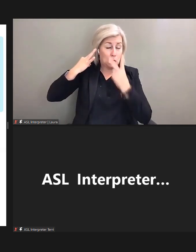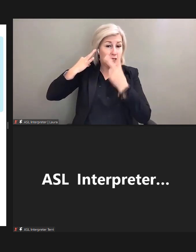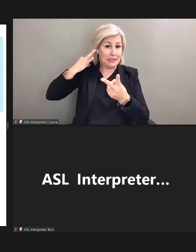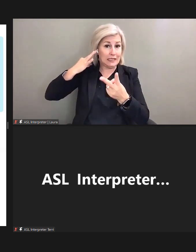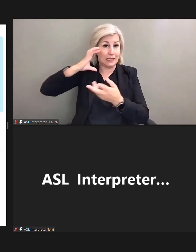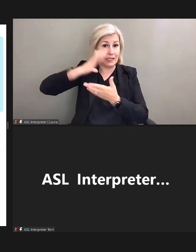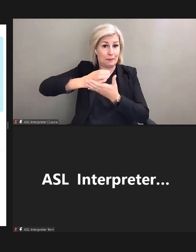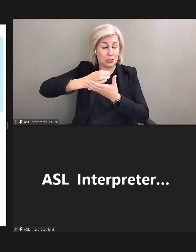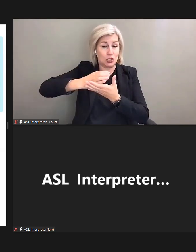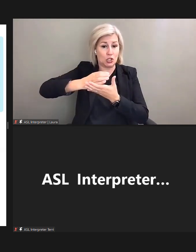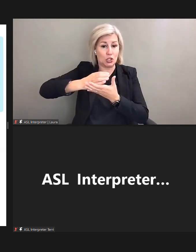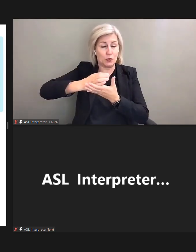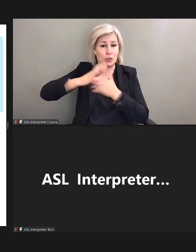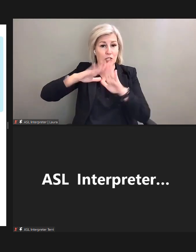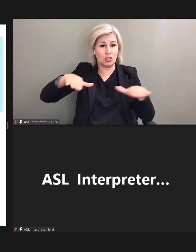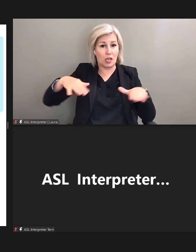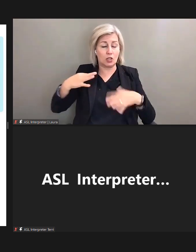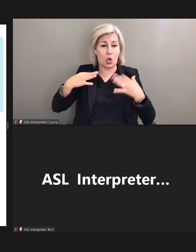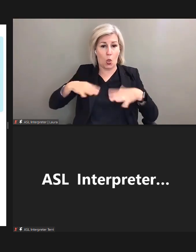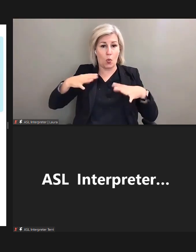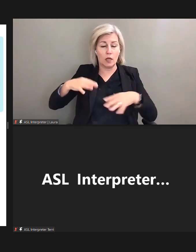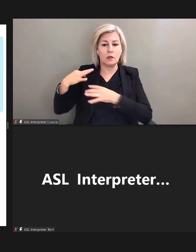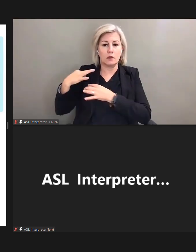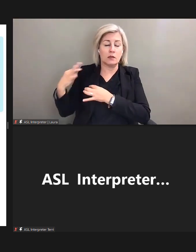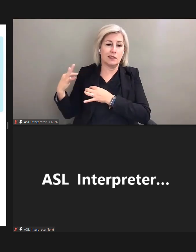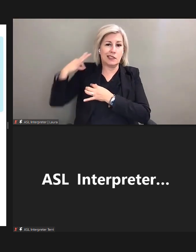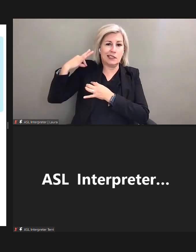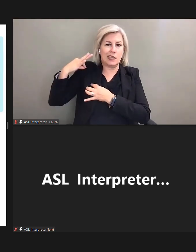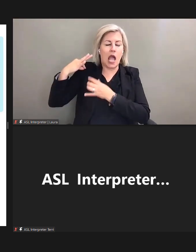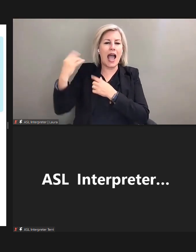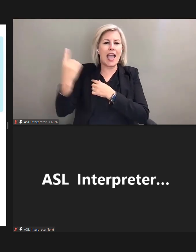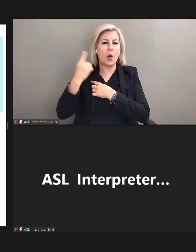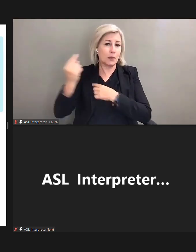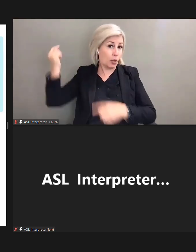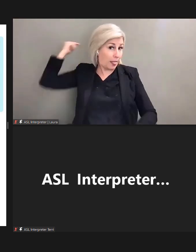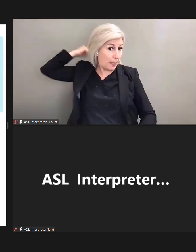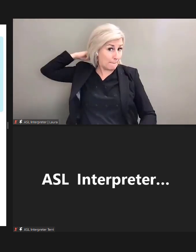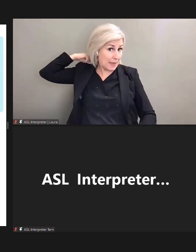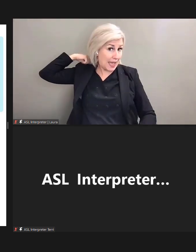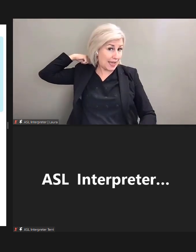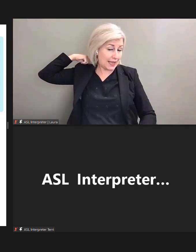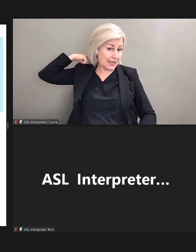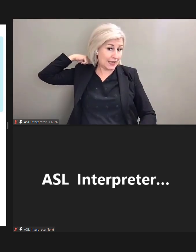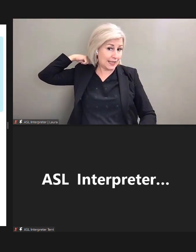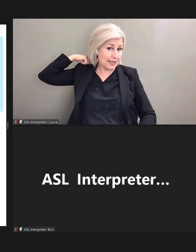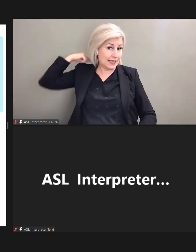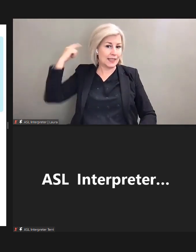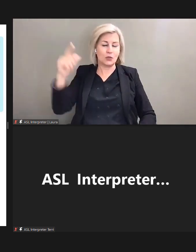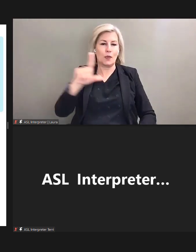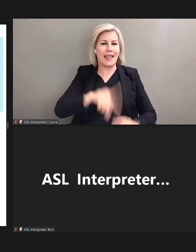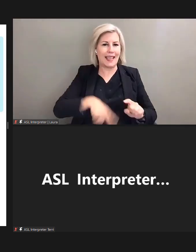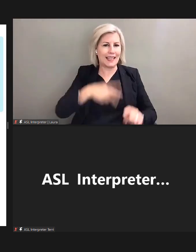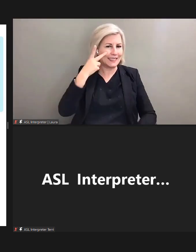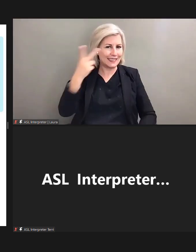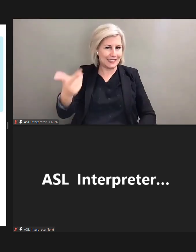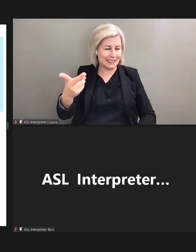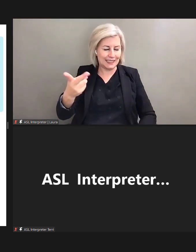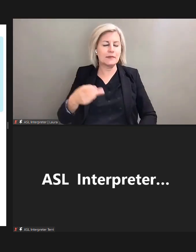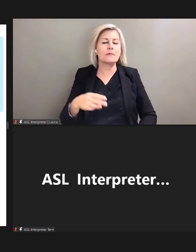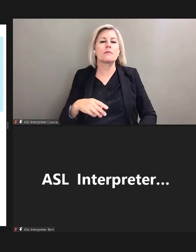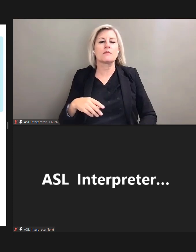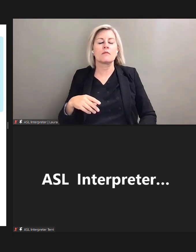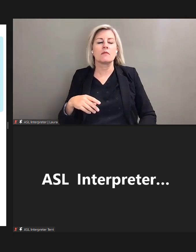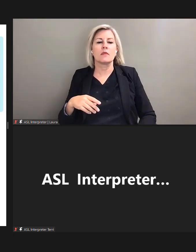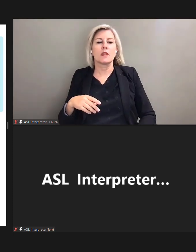here to the child's clothing. One, to get it, I always put it in the back to kind of get it out of their sight.